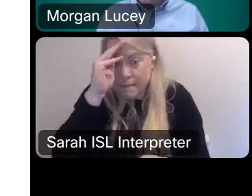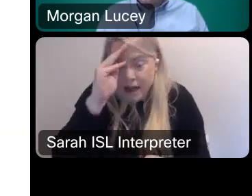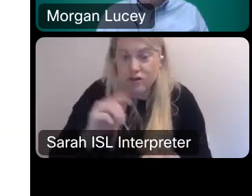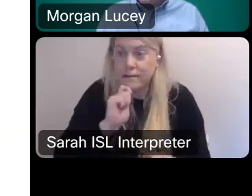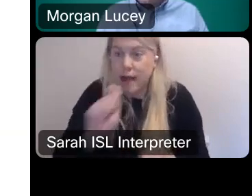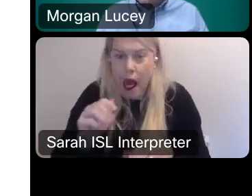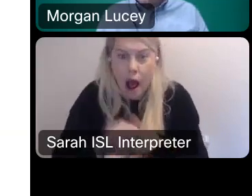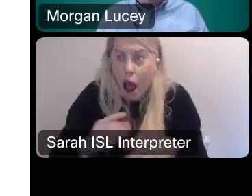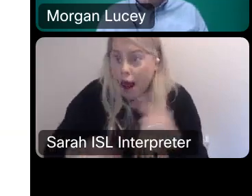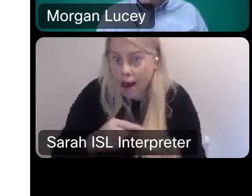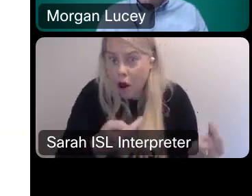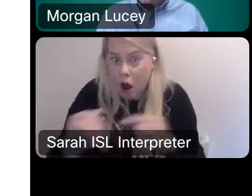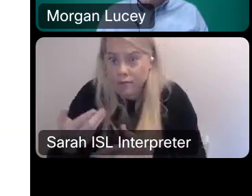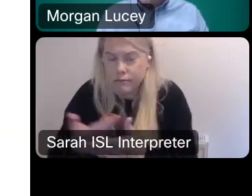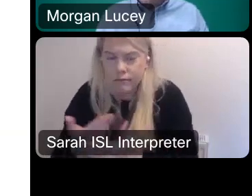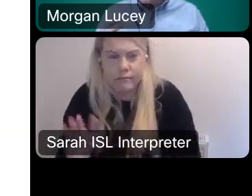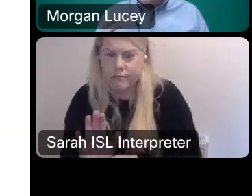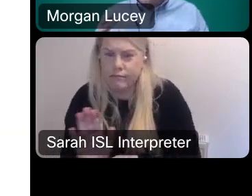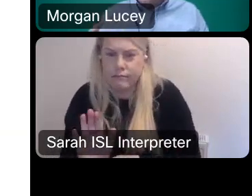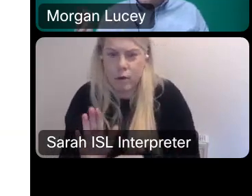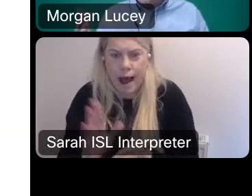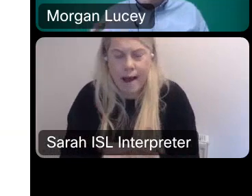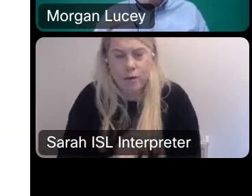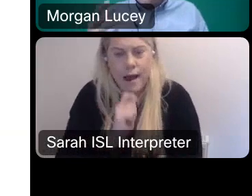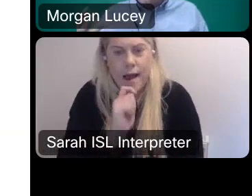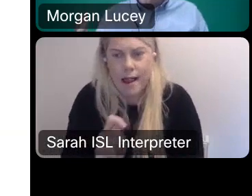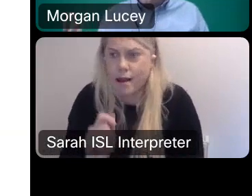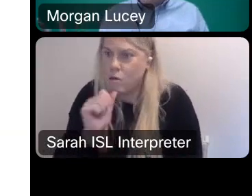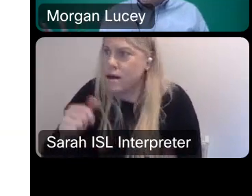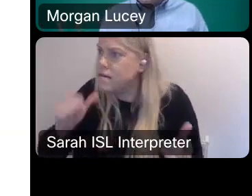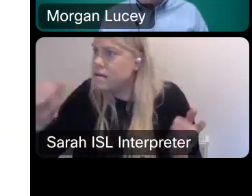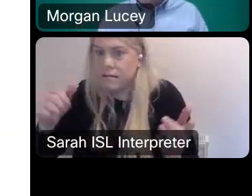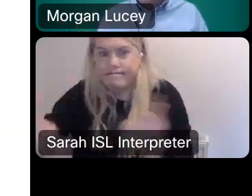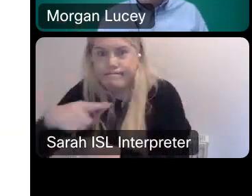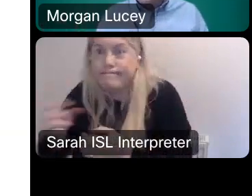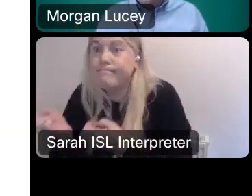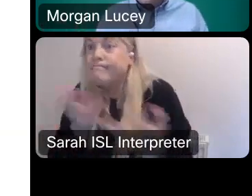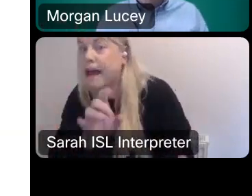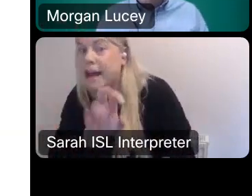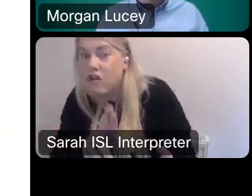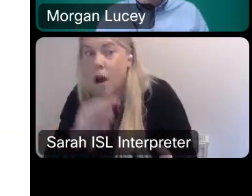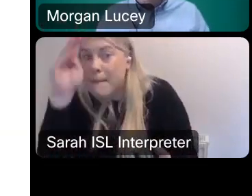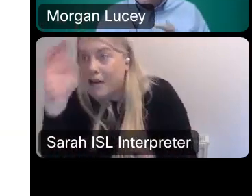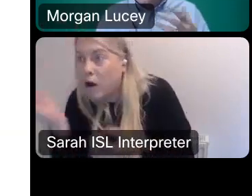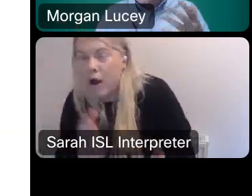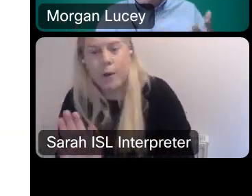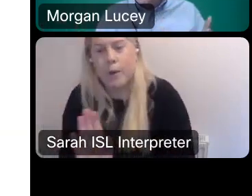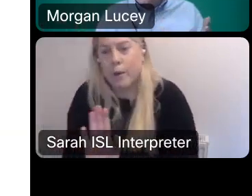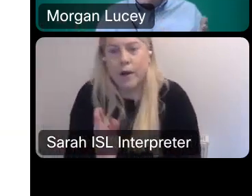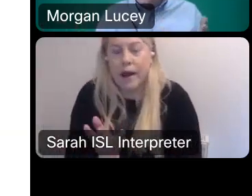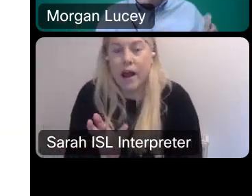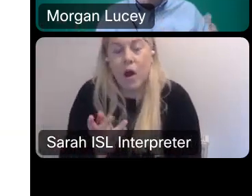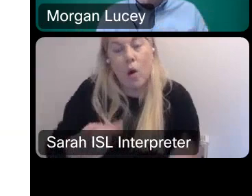there is no feedback on that in the organization, either to HR or management. We do provide